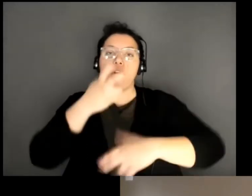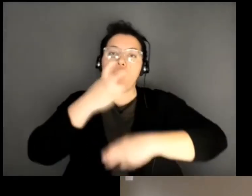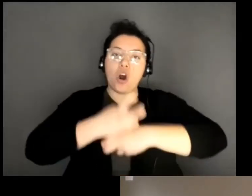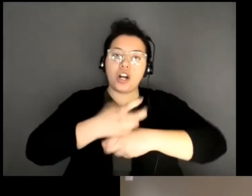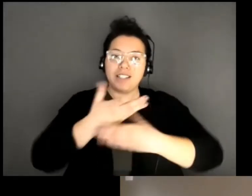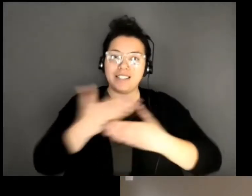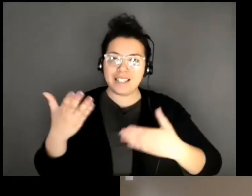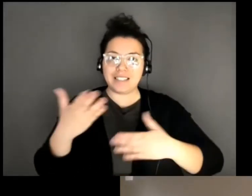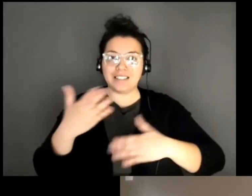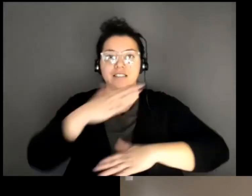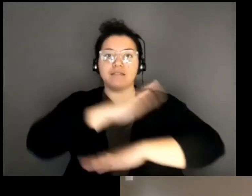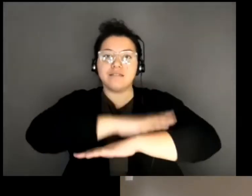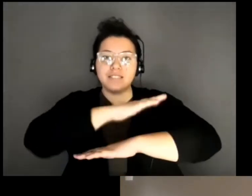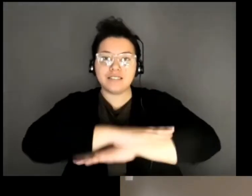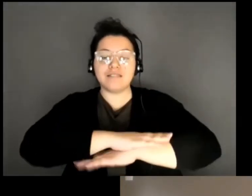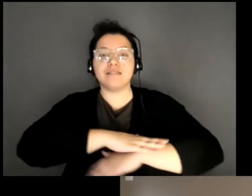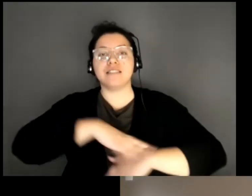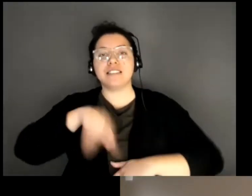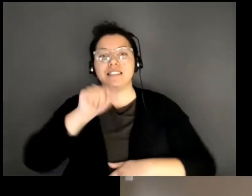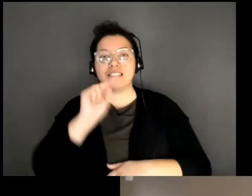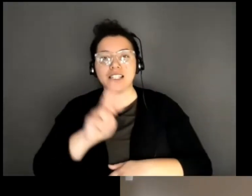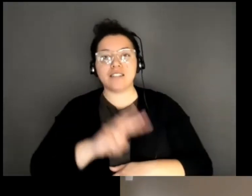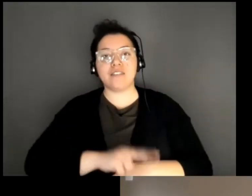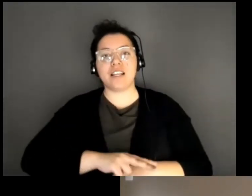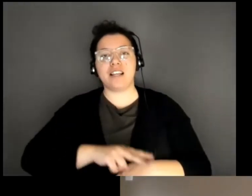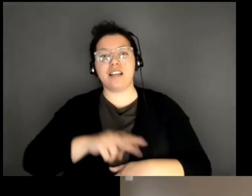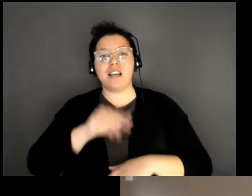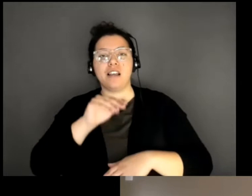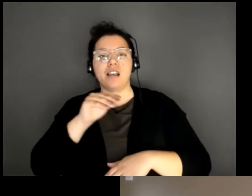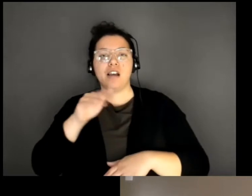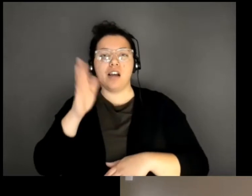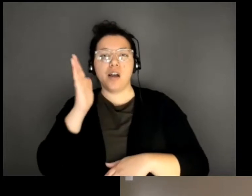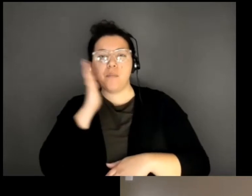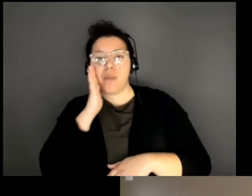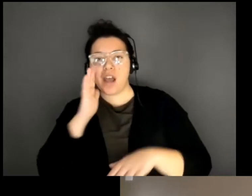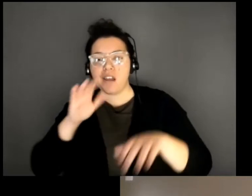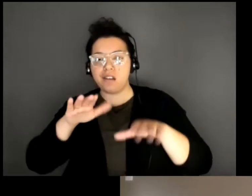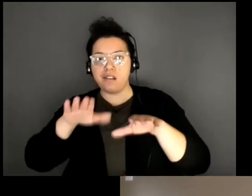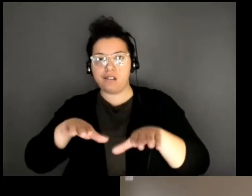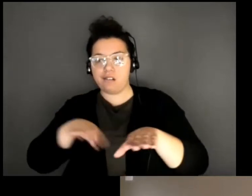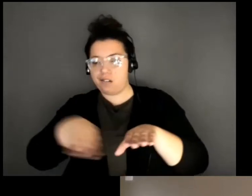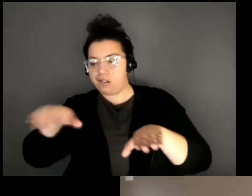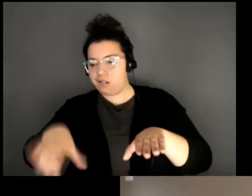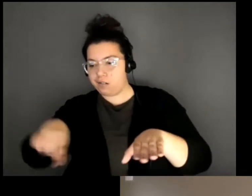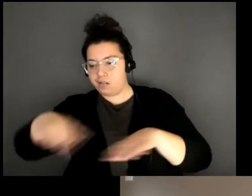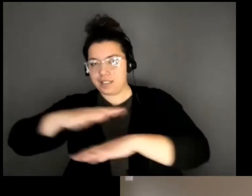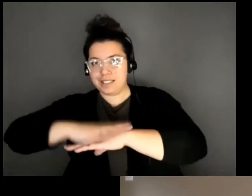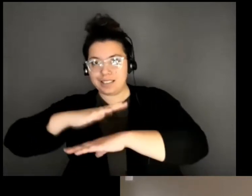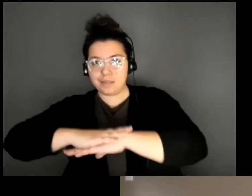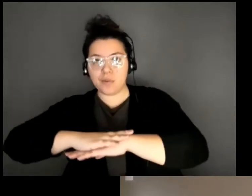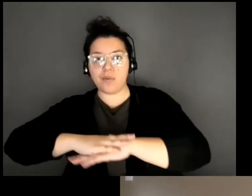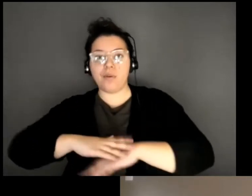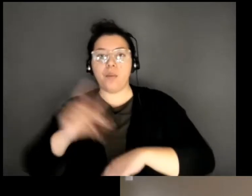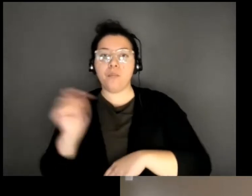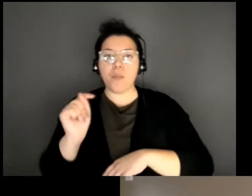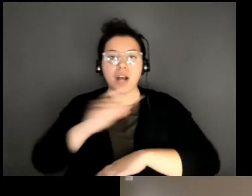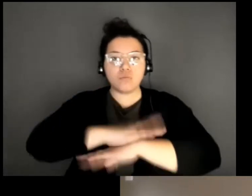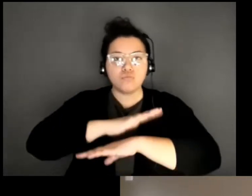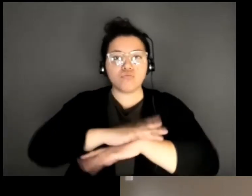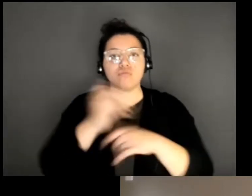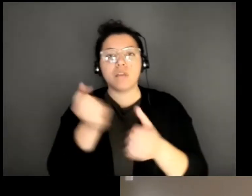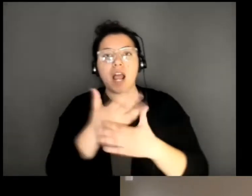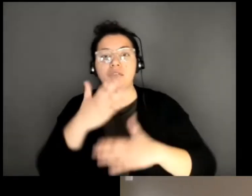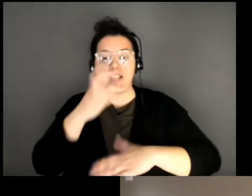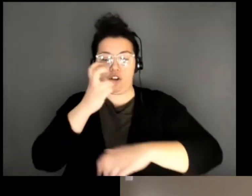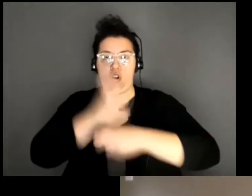the television, the nightstand, the bed frame, the bathroom counter. And that way, what we do is